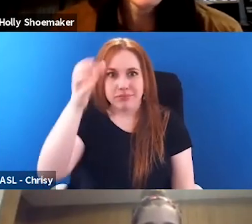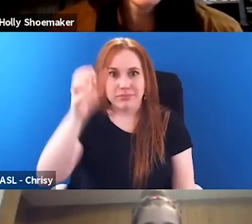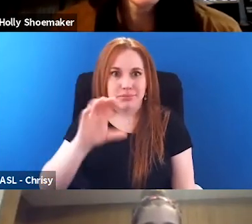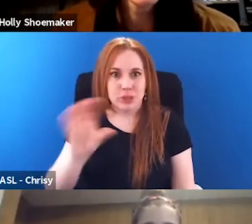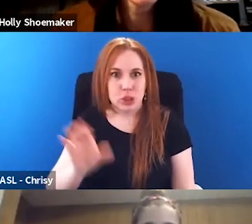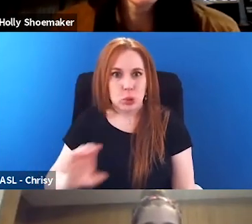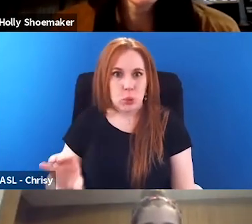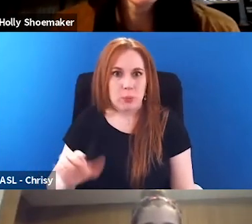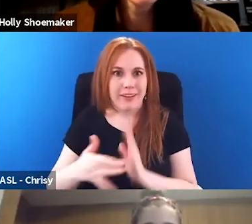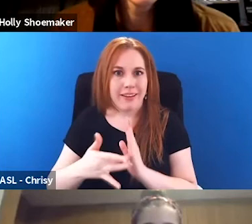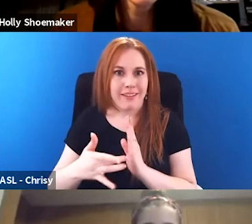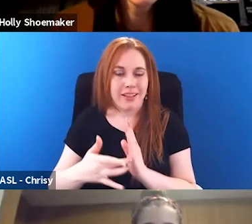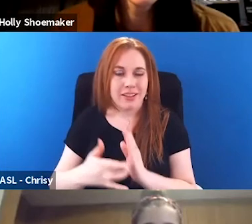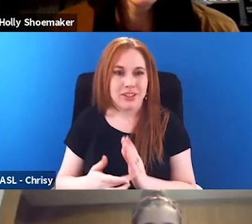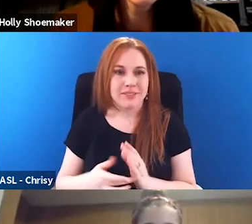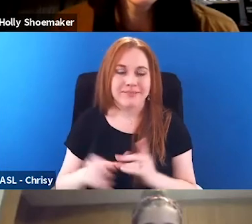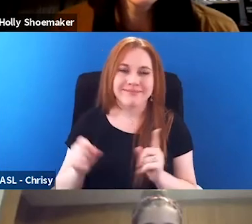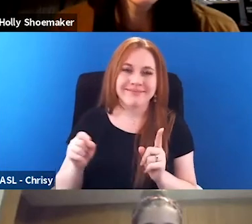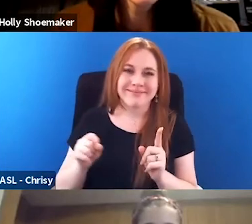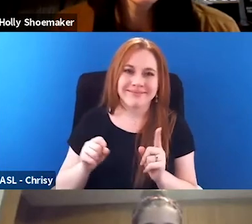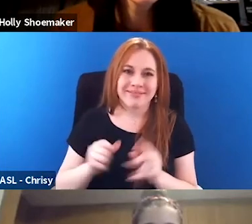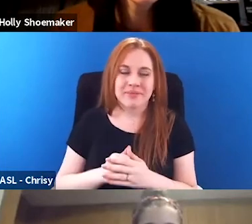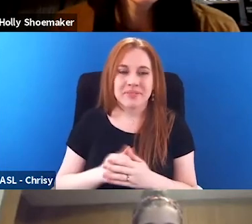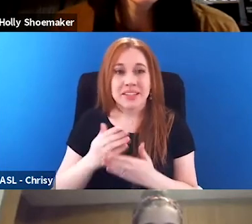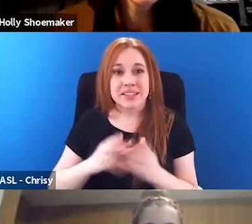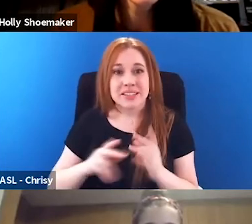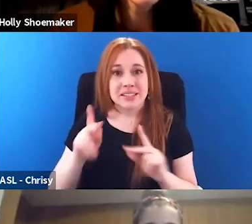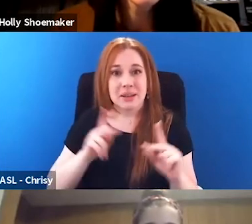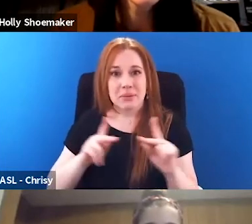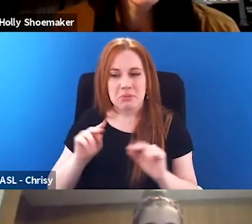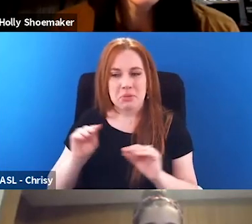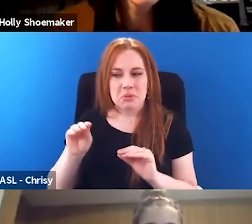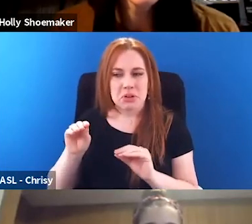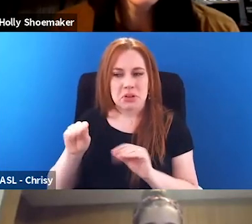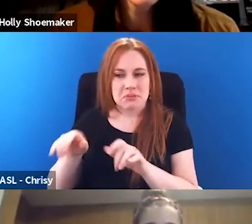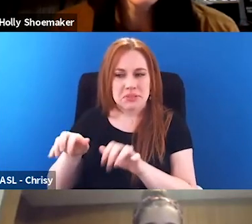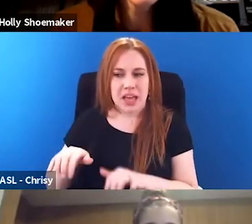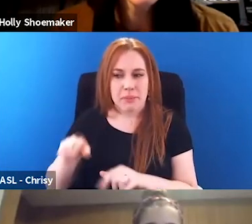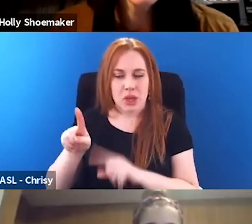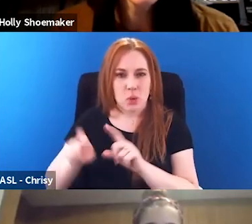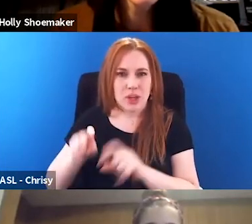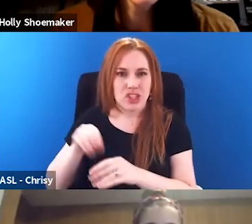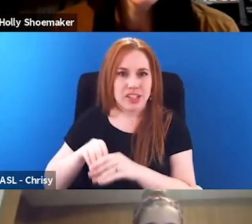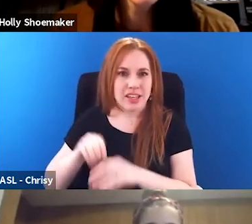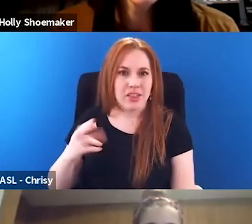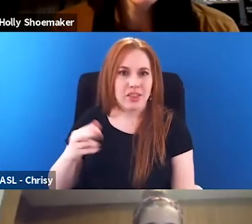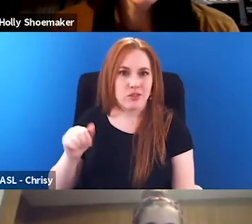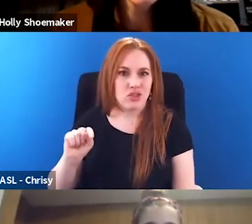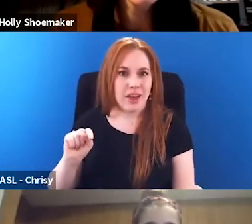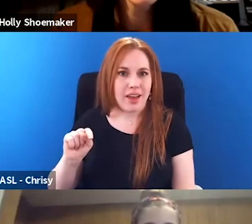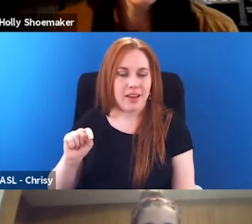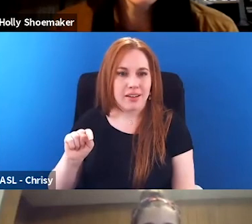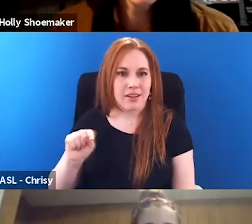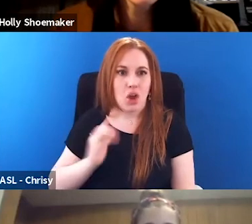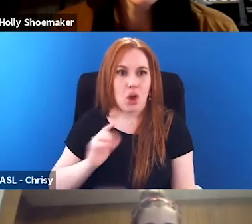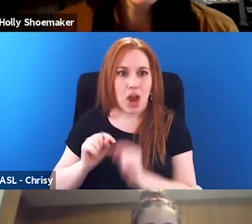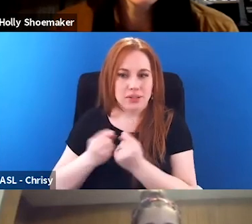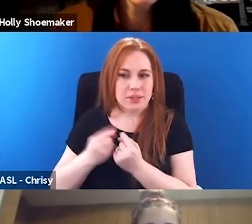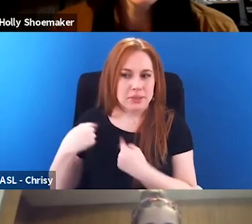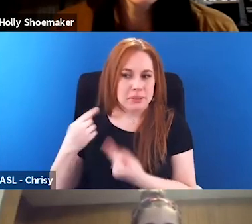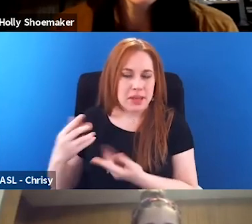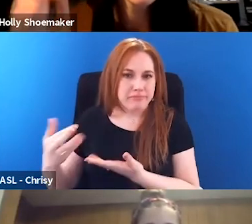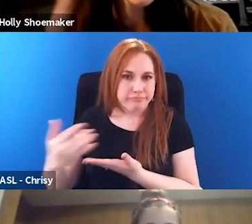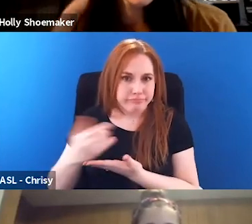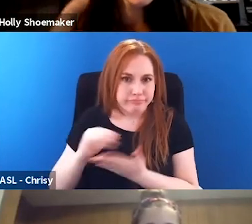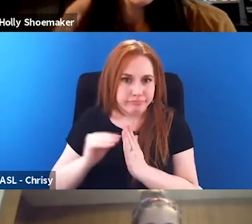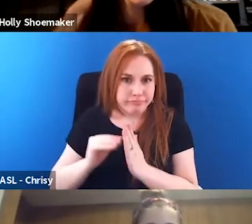well. Yeah, no. So some people have been putting some questions in the chat here, and so our team has been kind of collecting them.